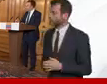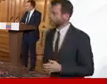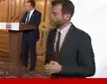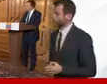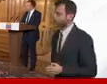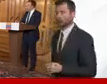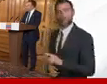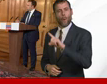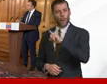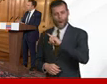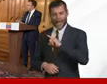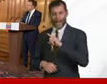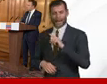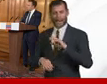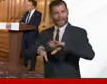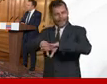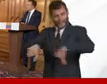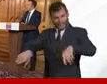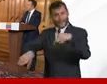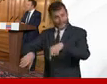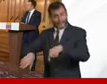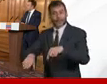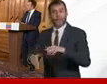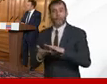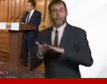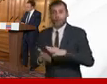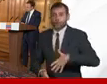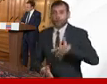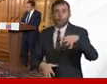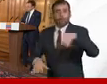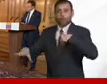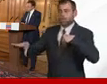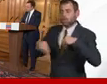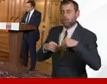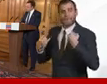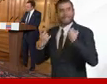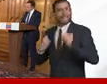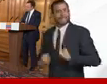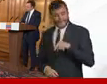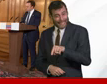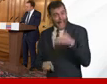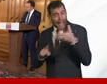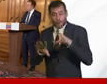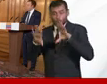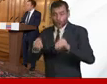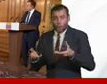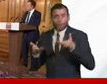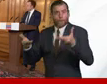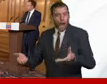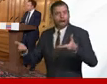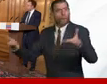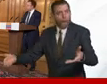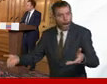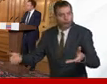what we're trying to achieve which is to keep people apart so that we slow the spread and the more people follow the rules the